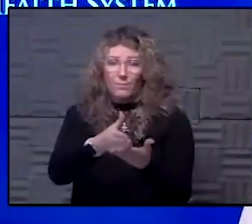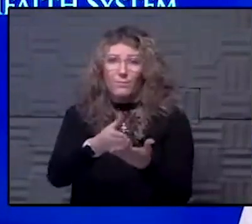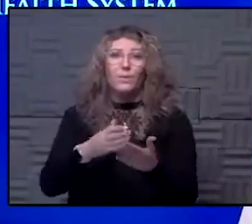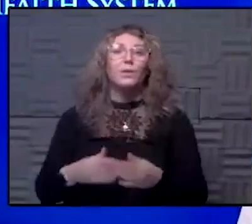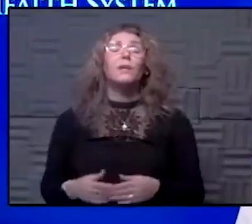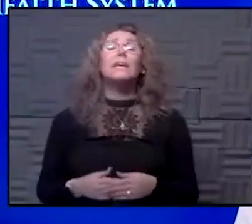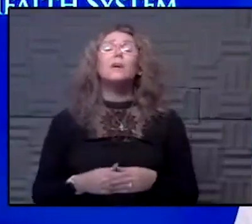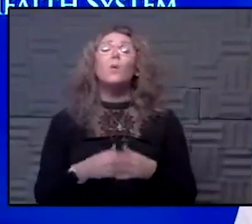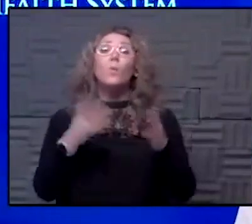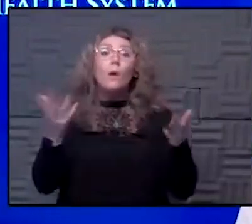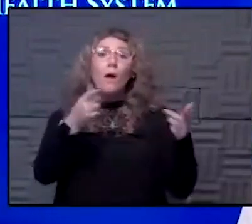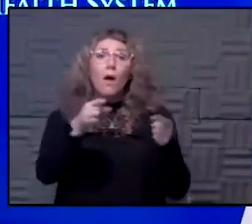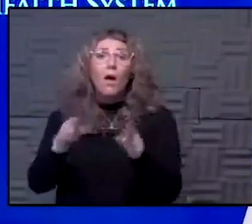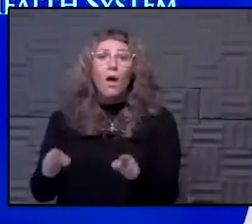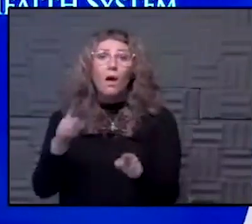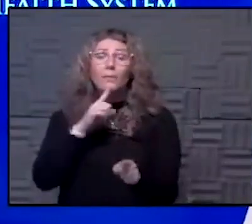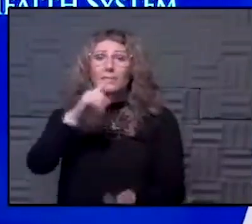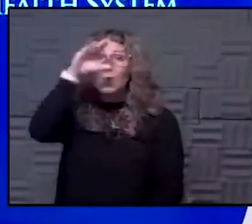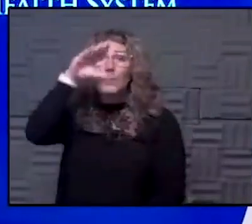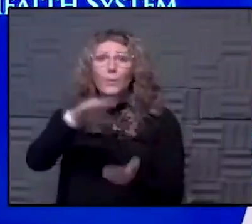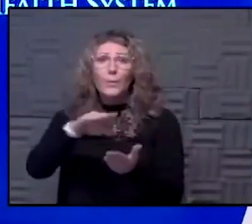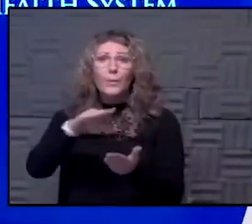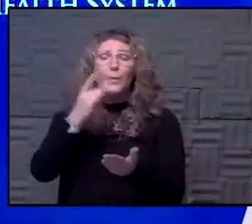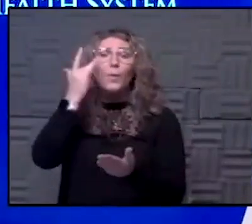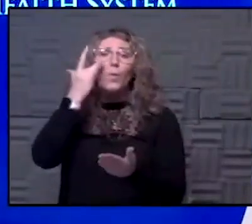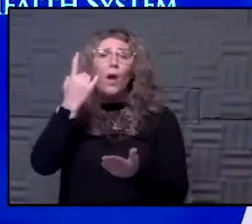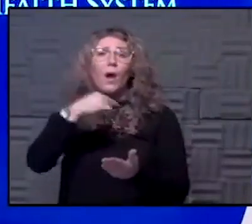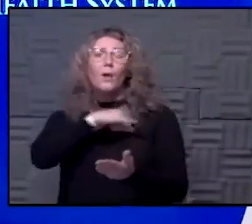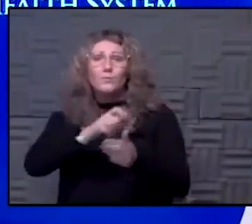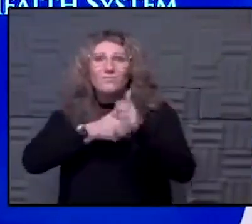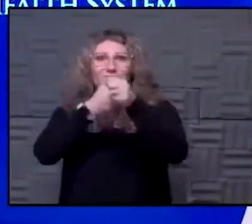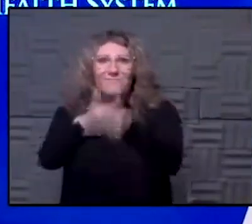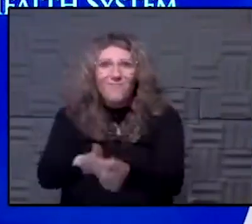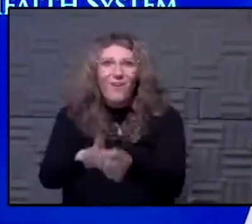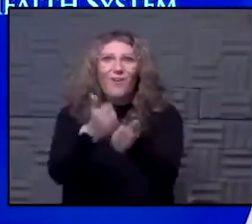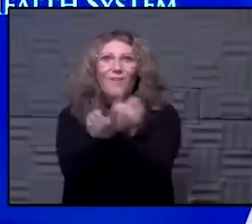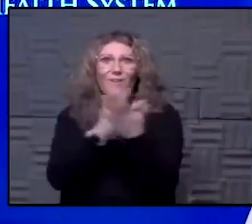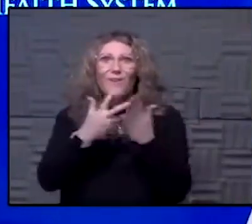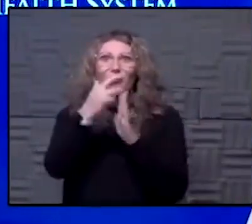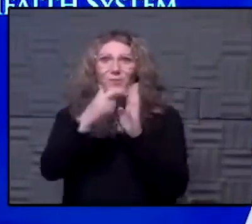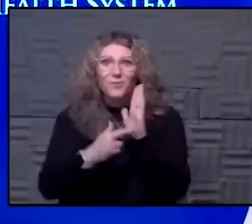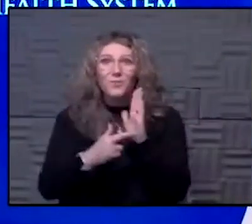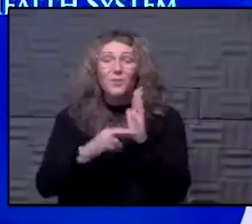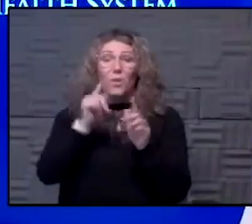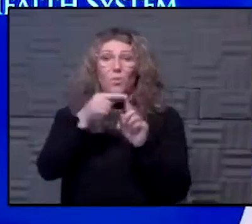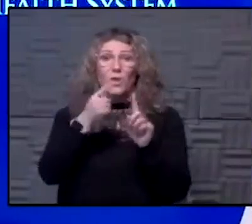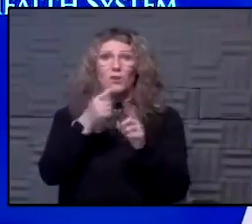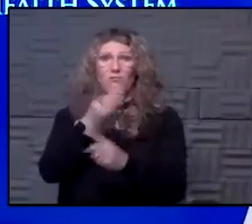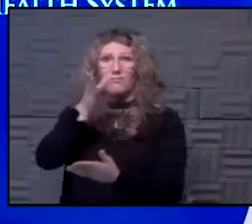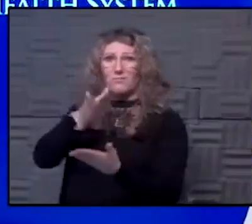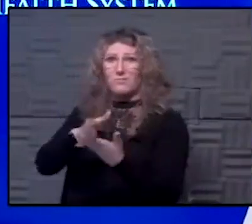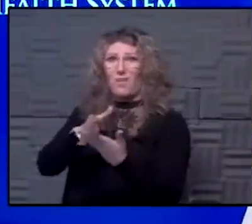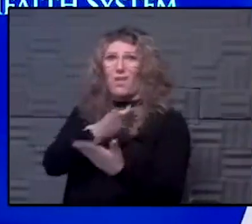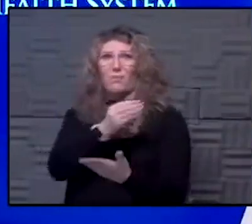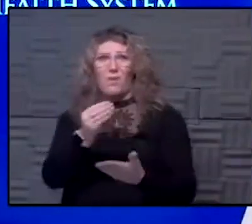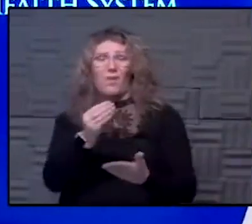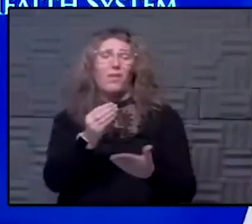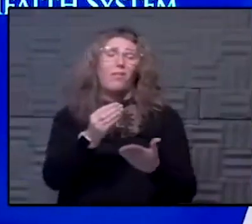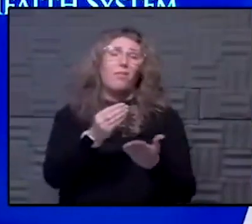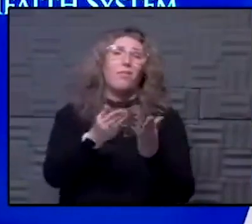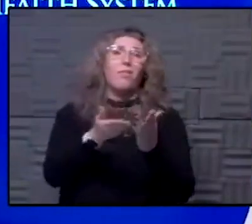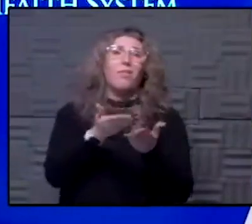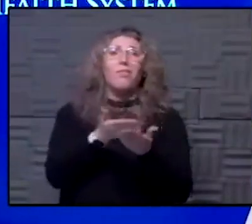stopped. It's just been brought down because of the good work we've done. Once you take away that work and you liberalize stuff, the